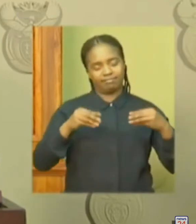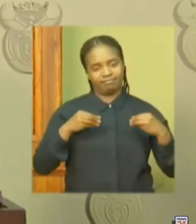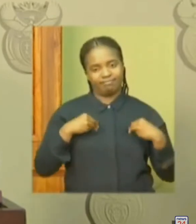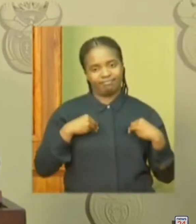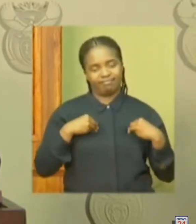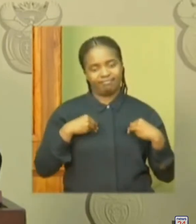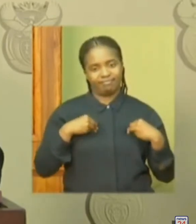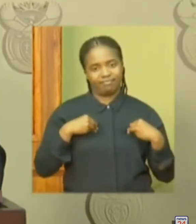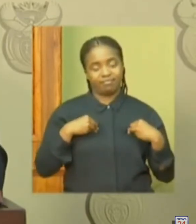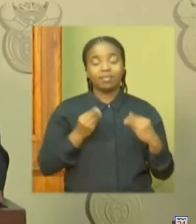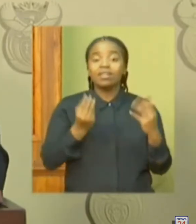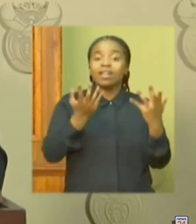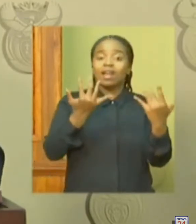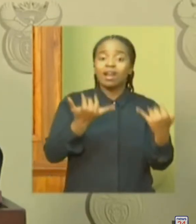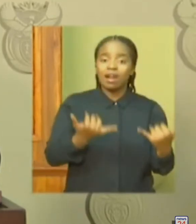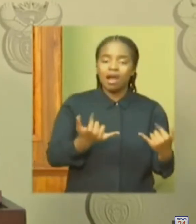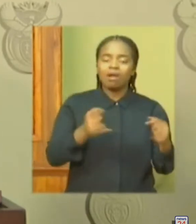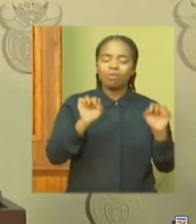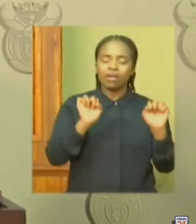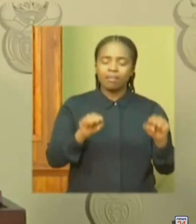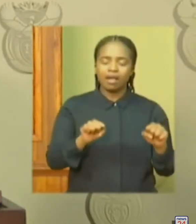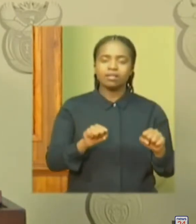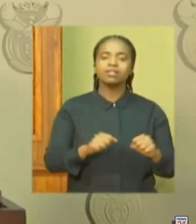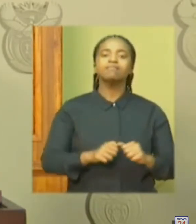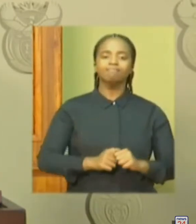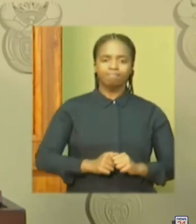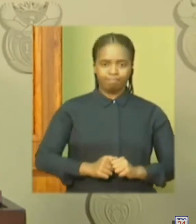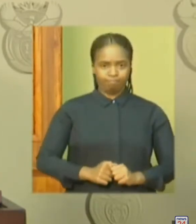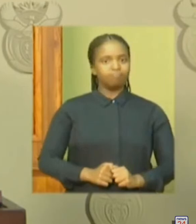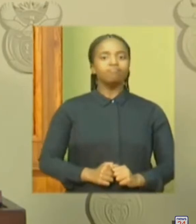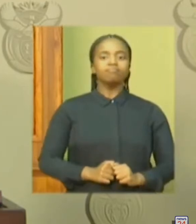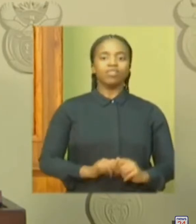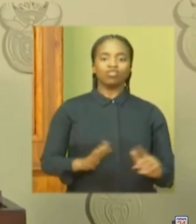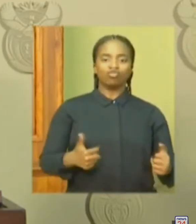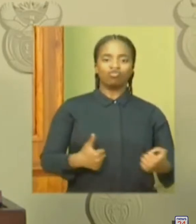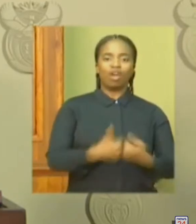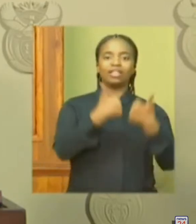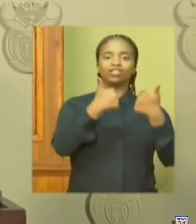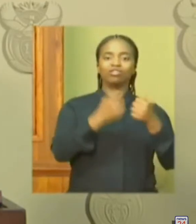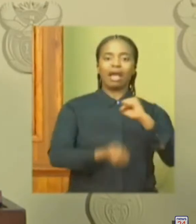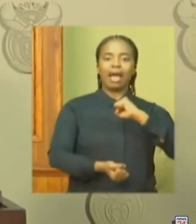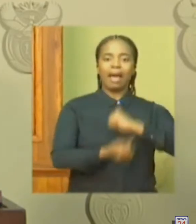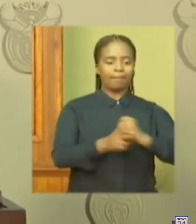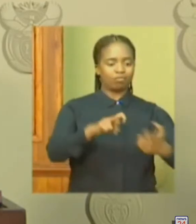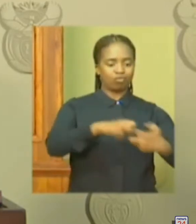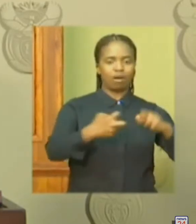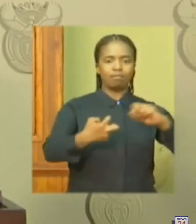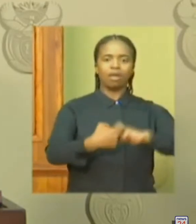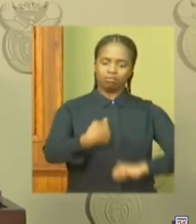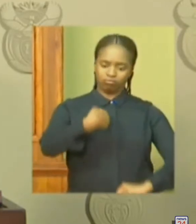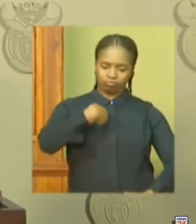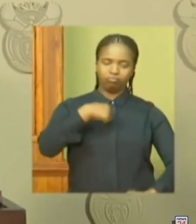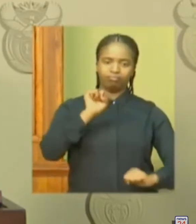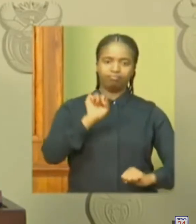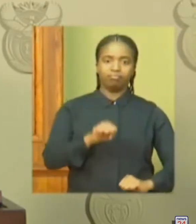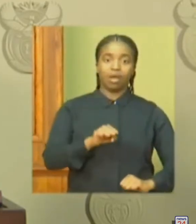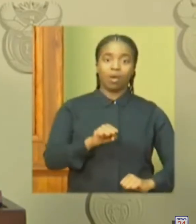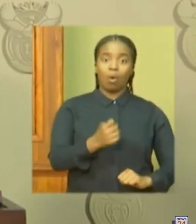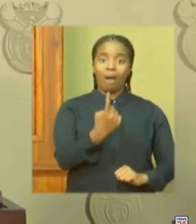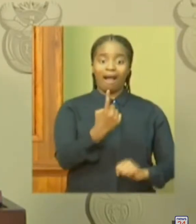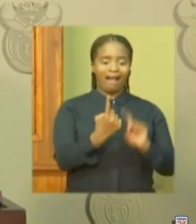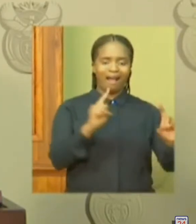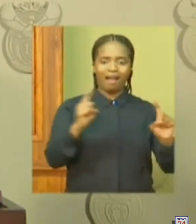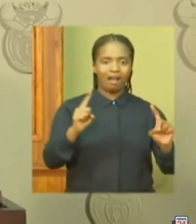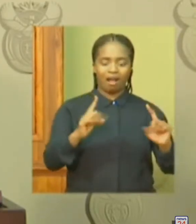We are now required to rise to meet this challenge. We need to stand as one